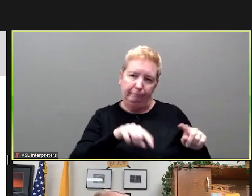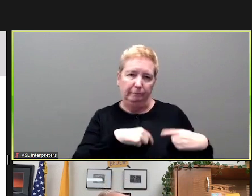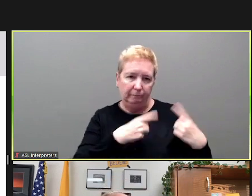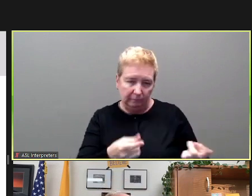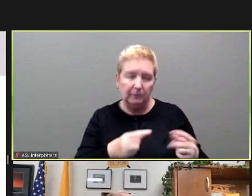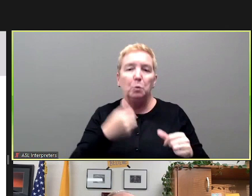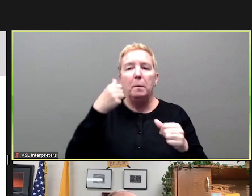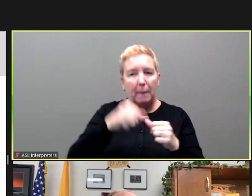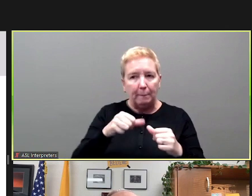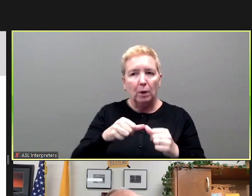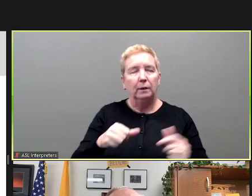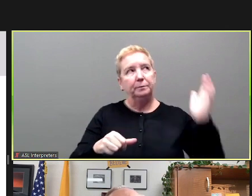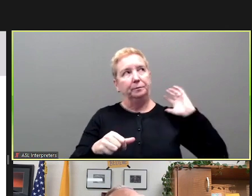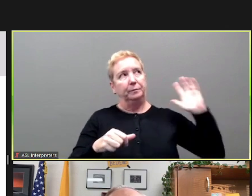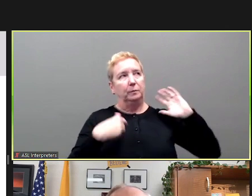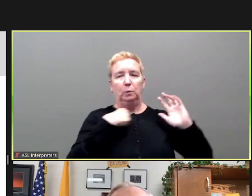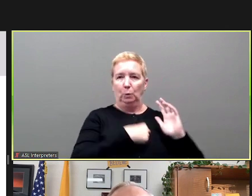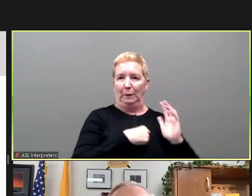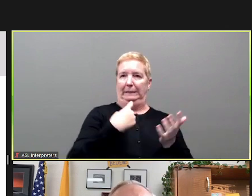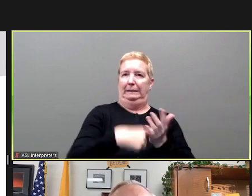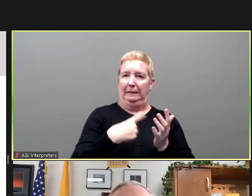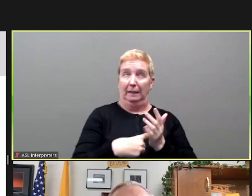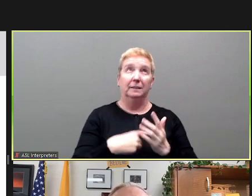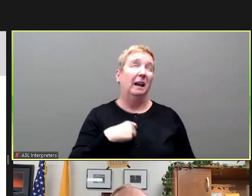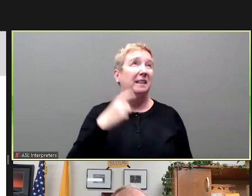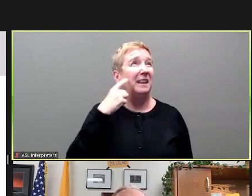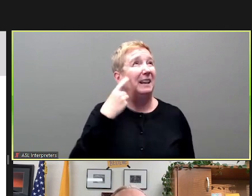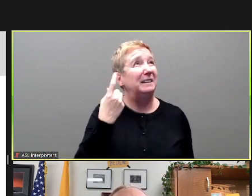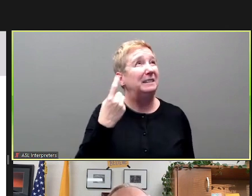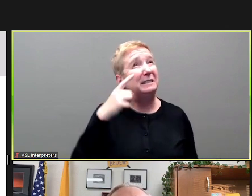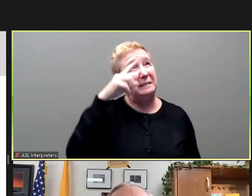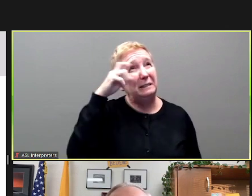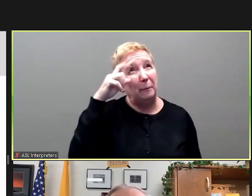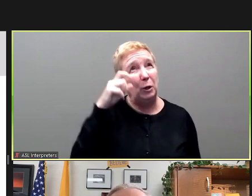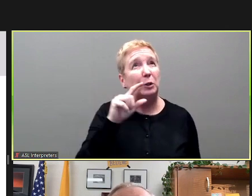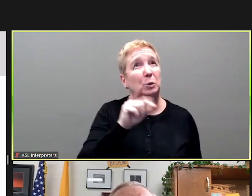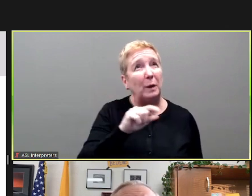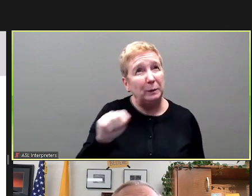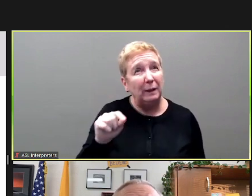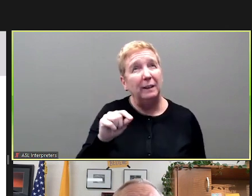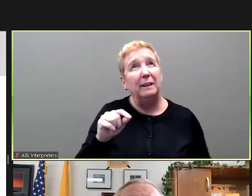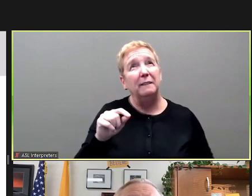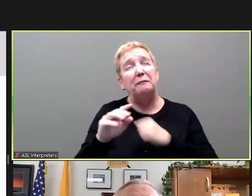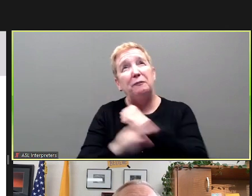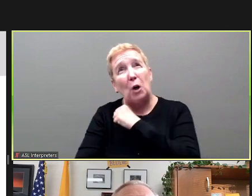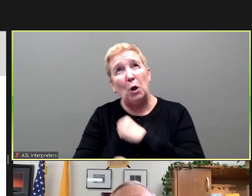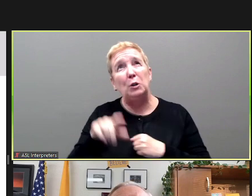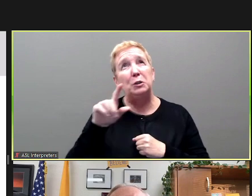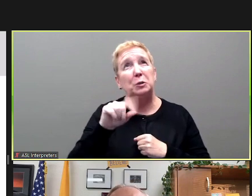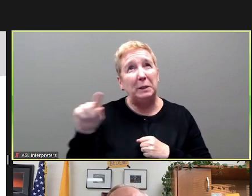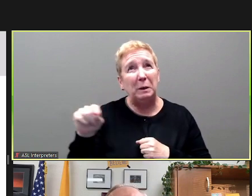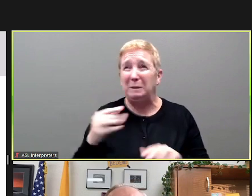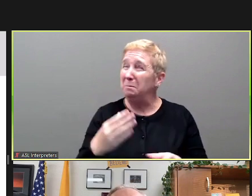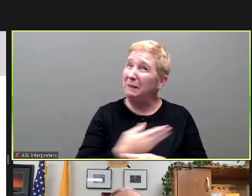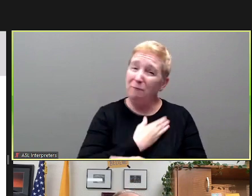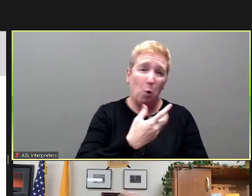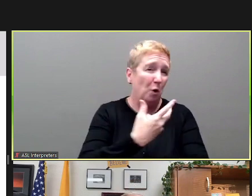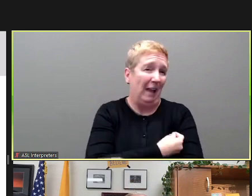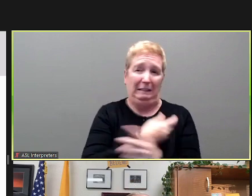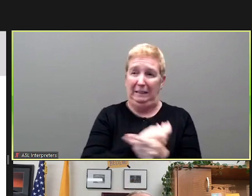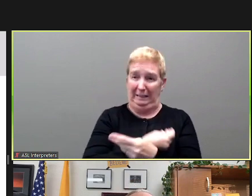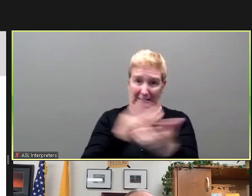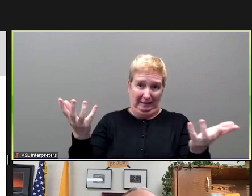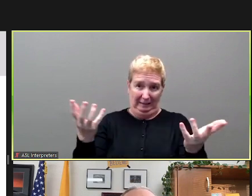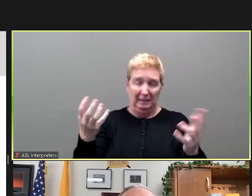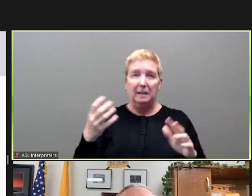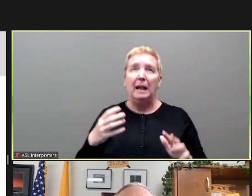idea in I think the summer and fall of 2020, before the first vaccine is out. And while the jury is still